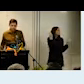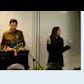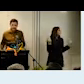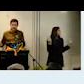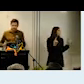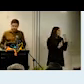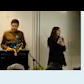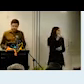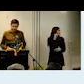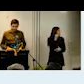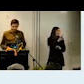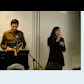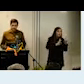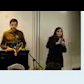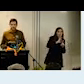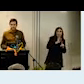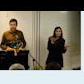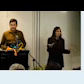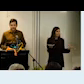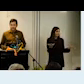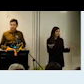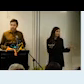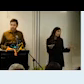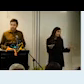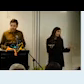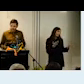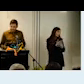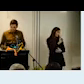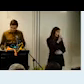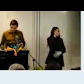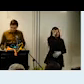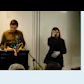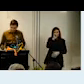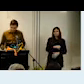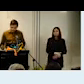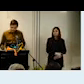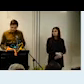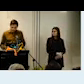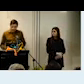what he's done and not improve? Well, if you haven't guessed by now, he does that through memory.